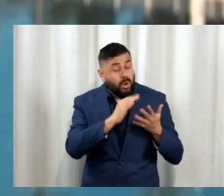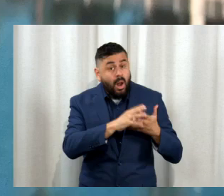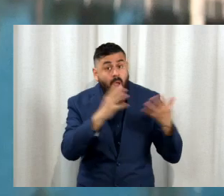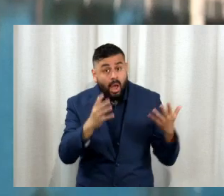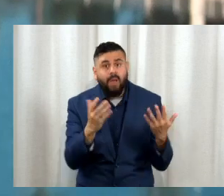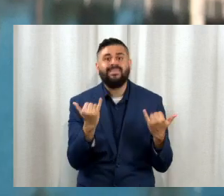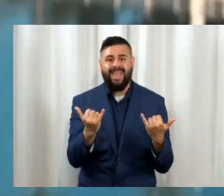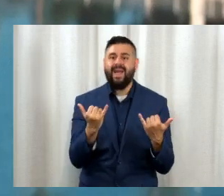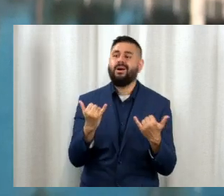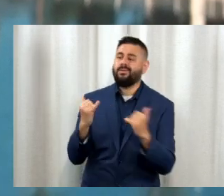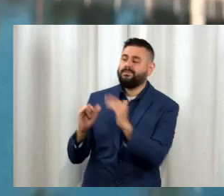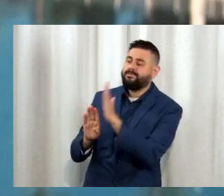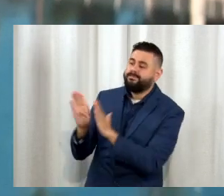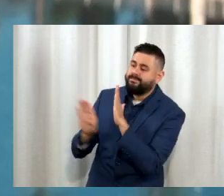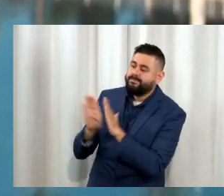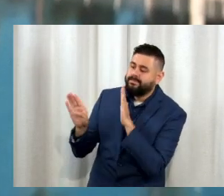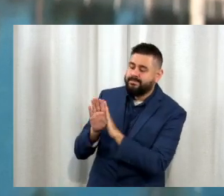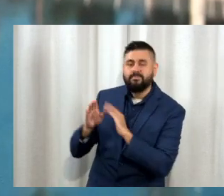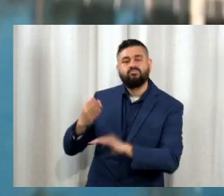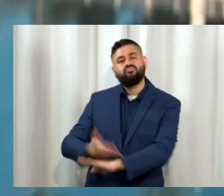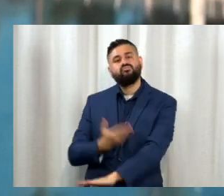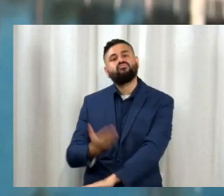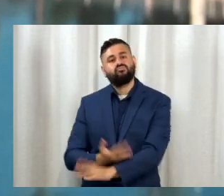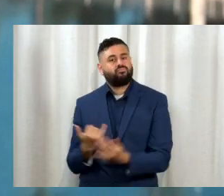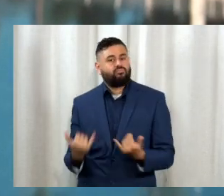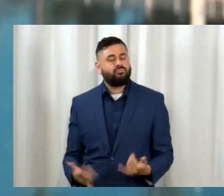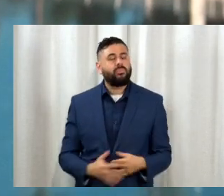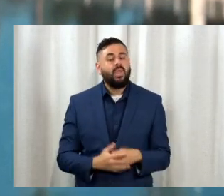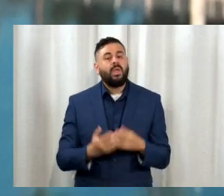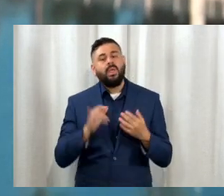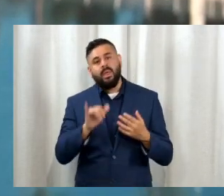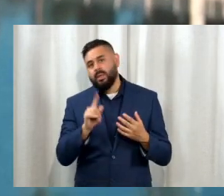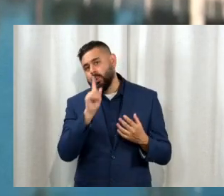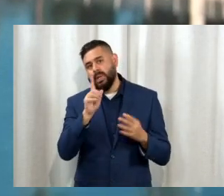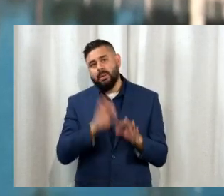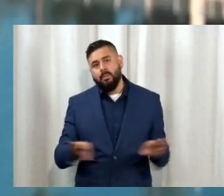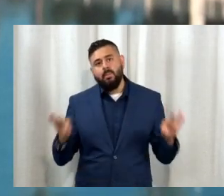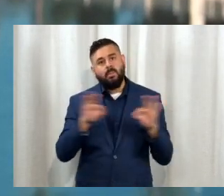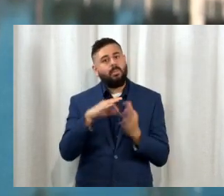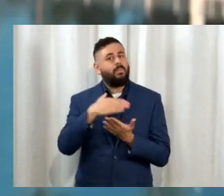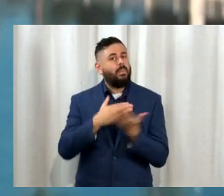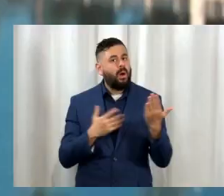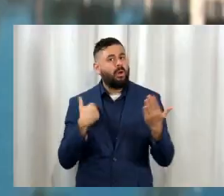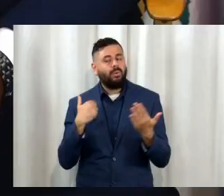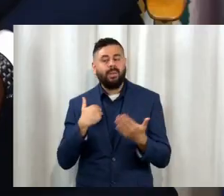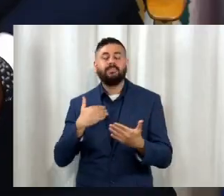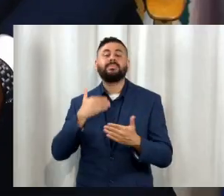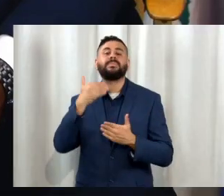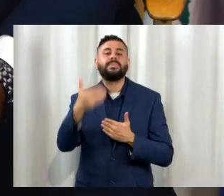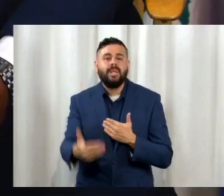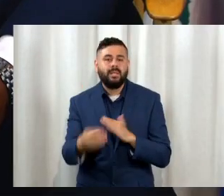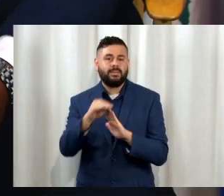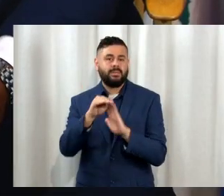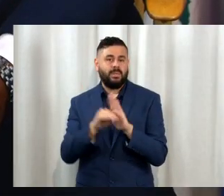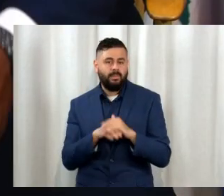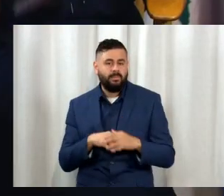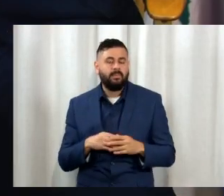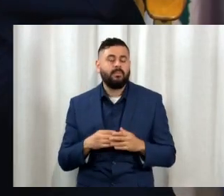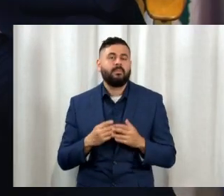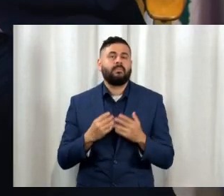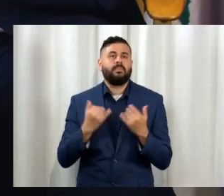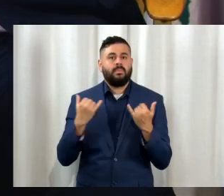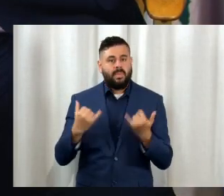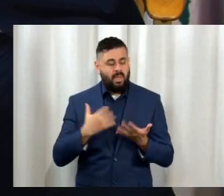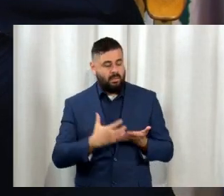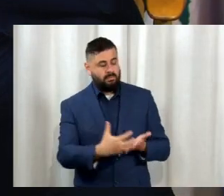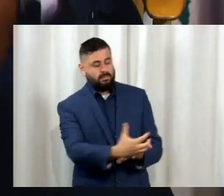we're learning what we need to do to update it. Absolutely. And so that's a big part of that we're moving into the next step. And so we're going to take that information